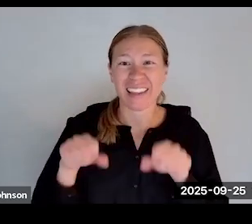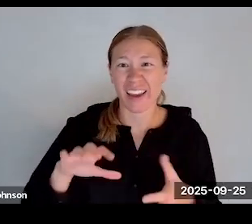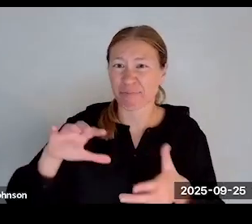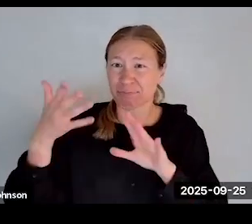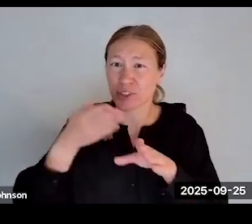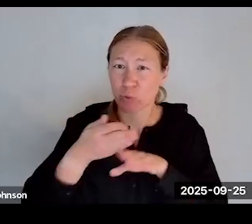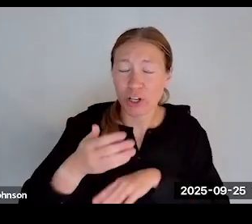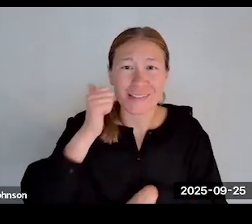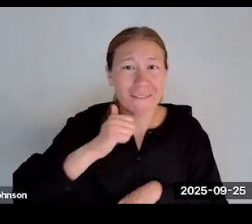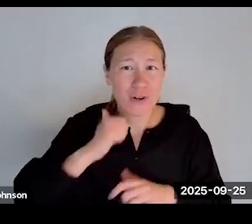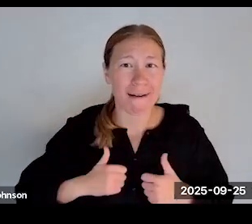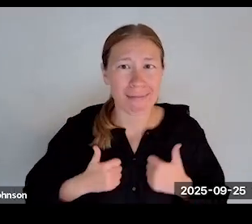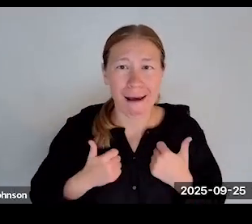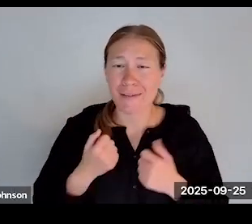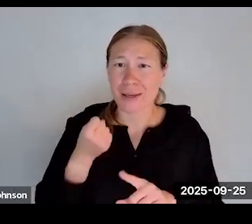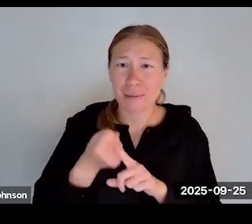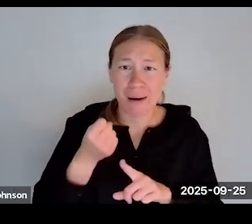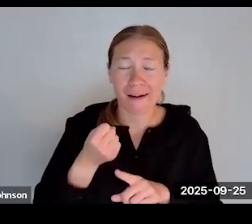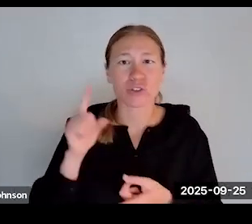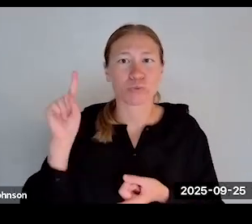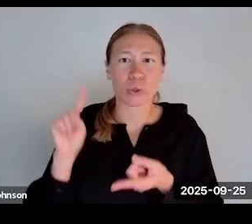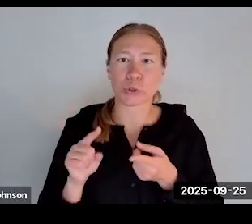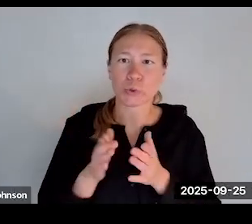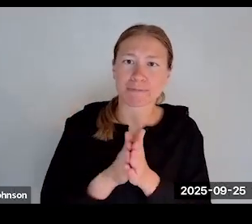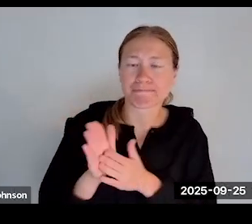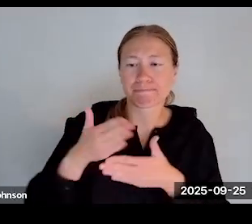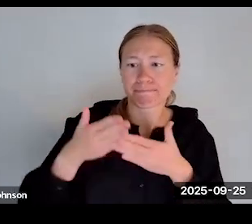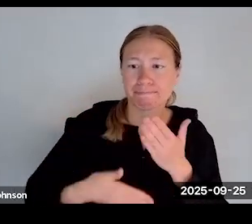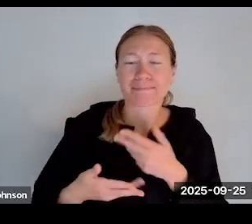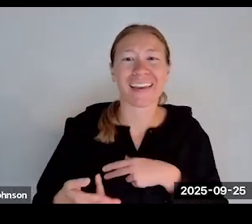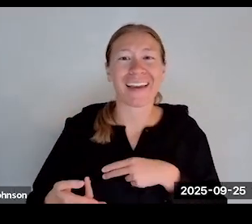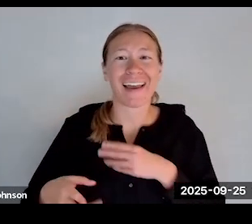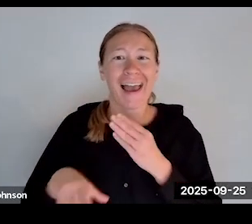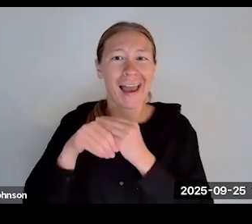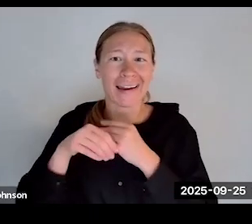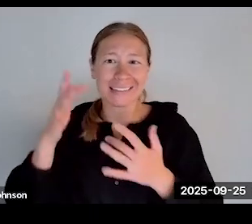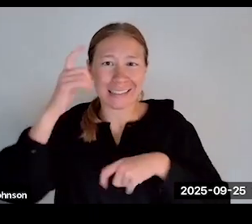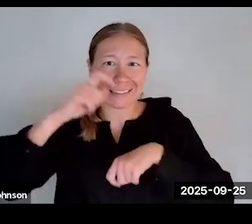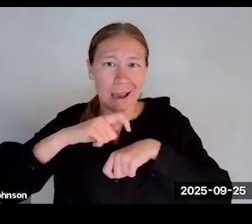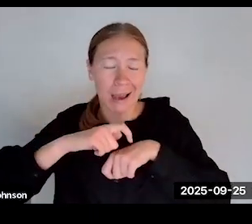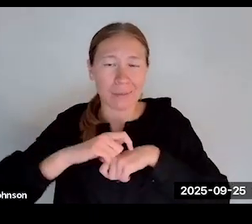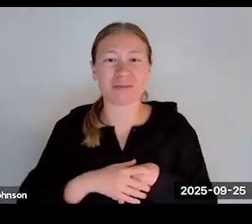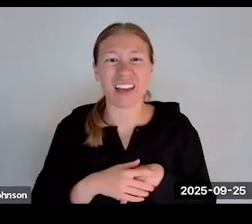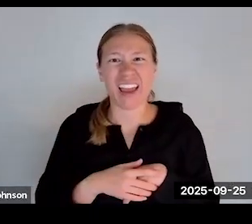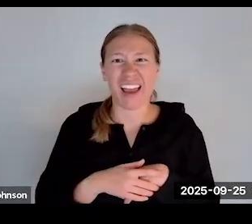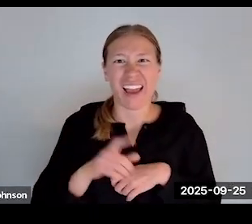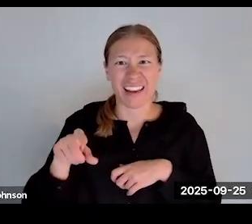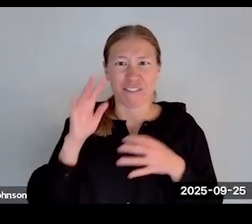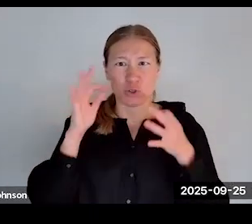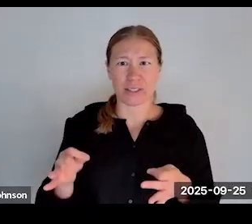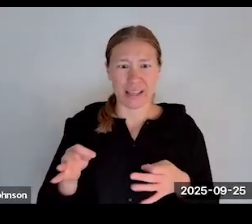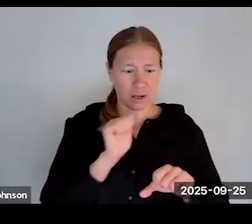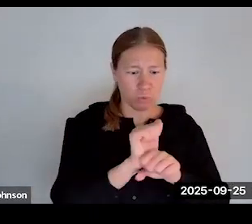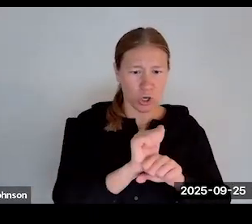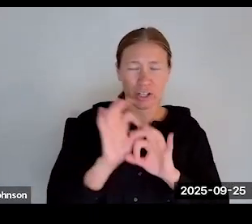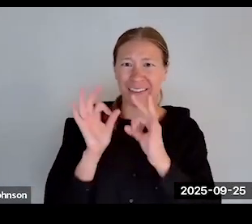and daily life, leading to reduced productivity, increased sick leave, and tough choices about work and family